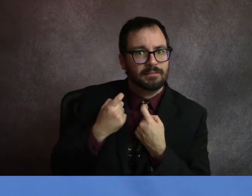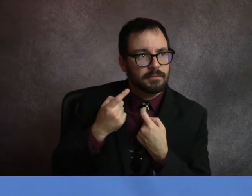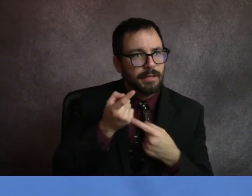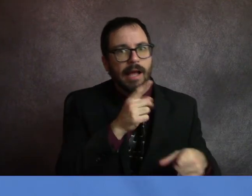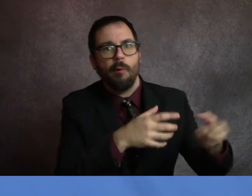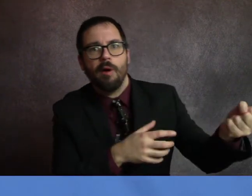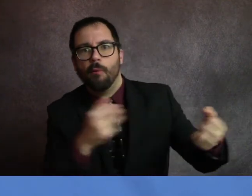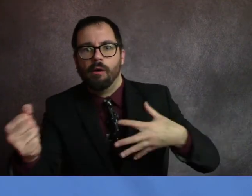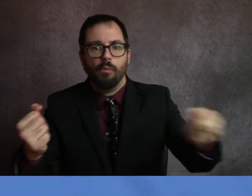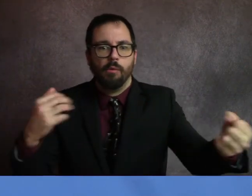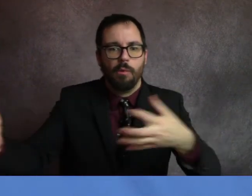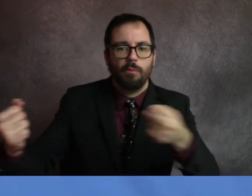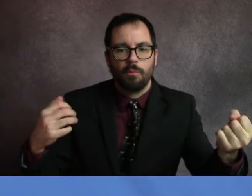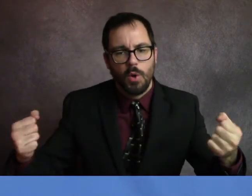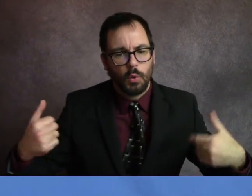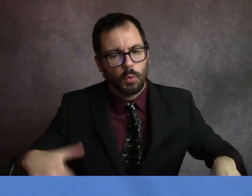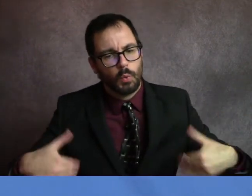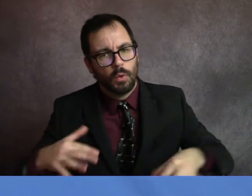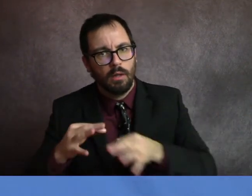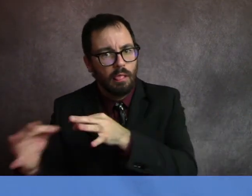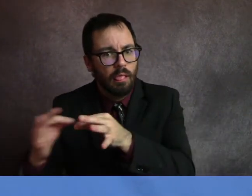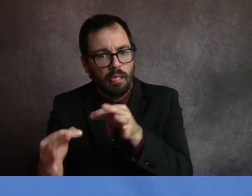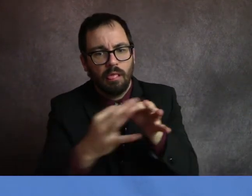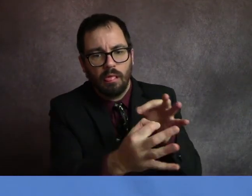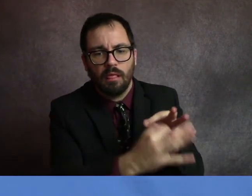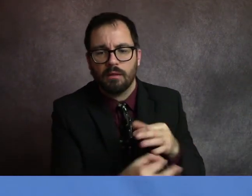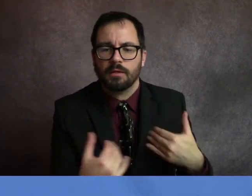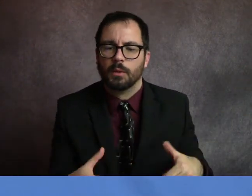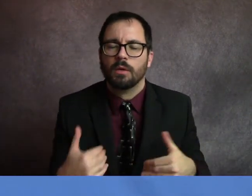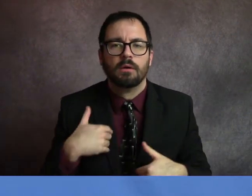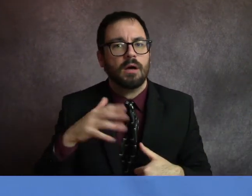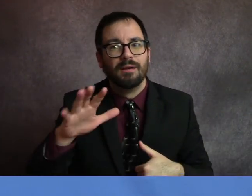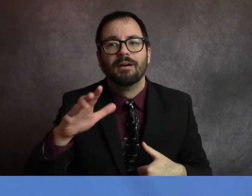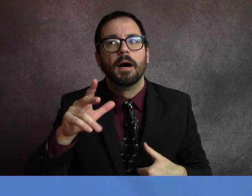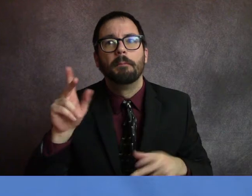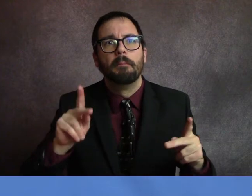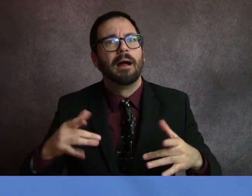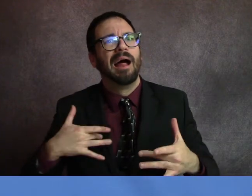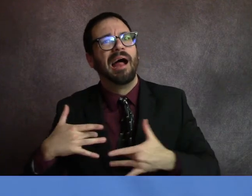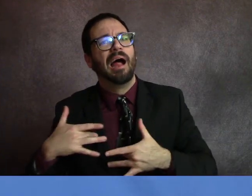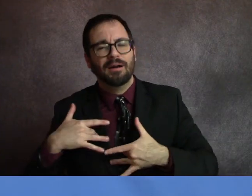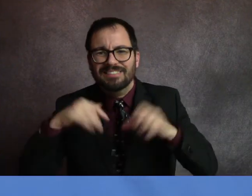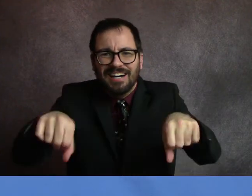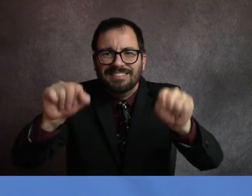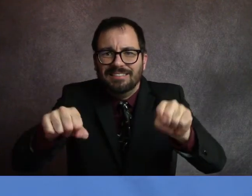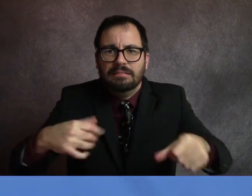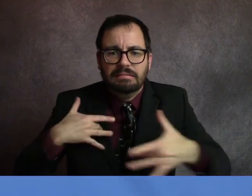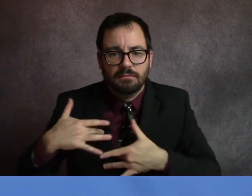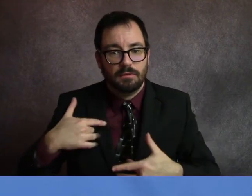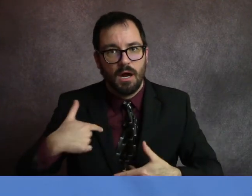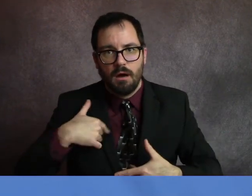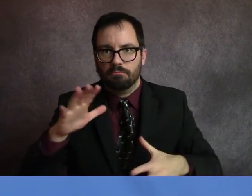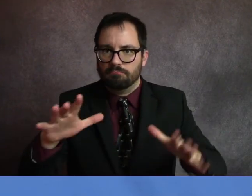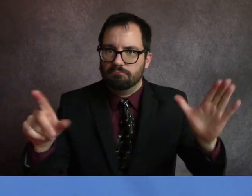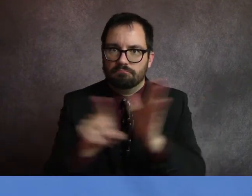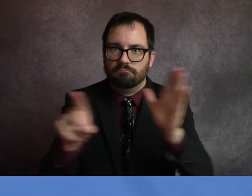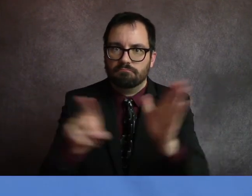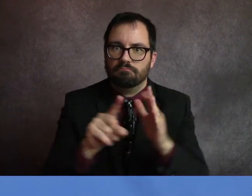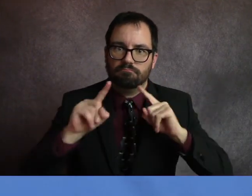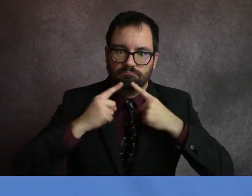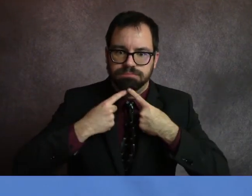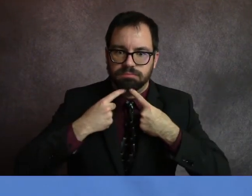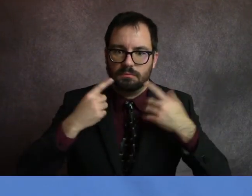off because of the concern of people going into hospital. So I'm alarming people right now. I'm sounding the alarm, letting people know the seriousness of